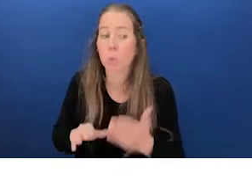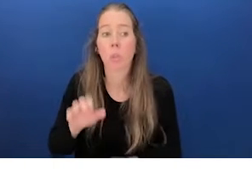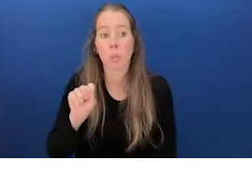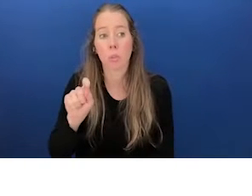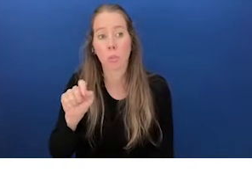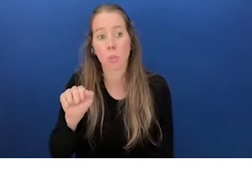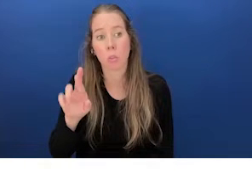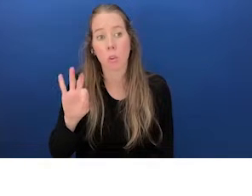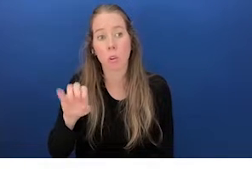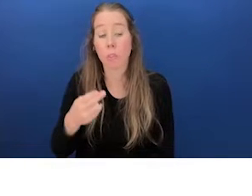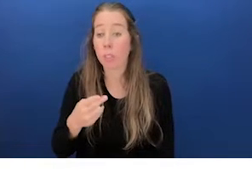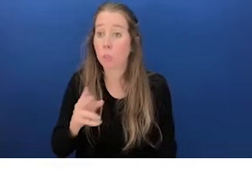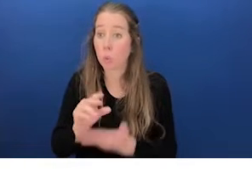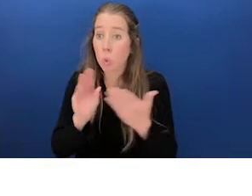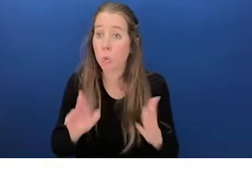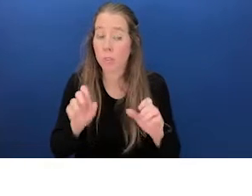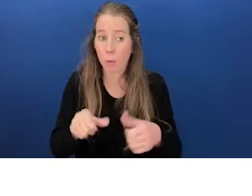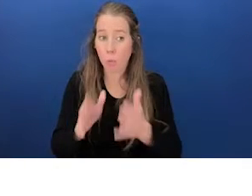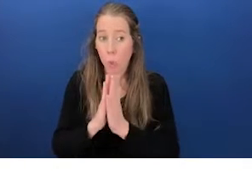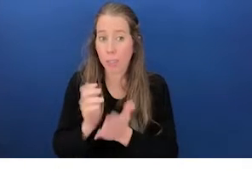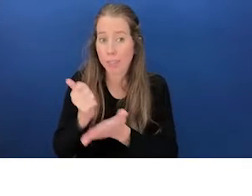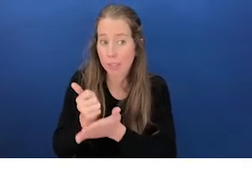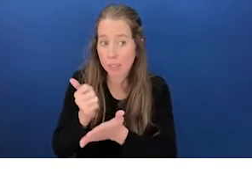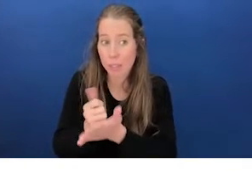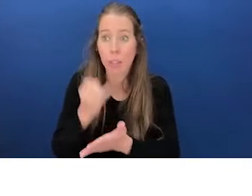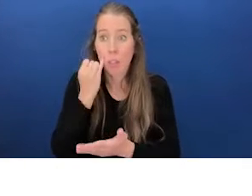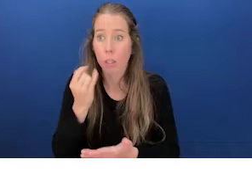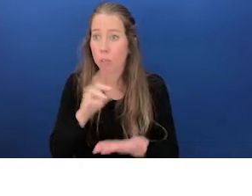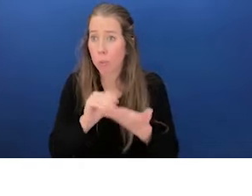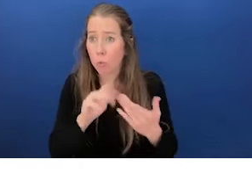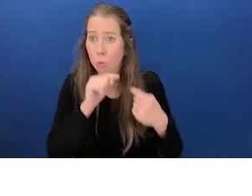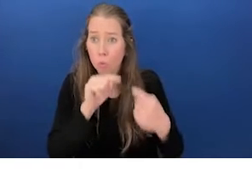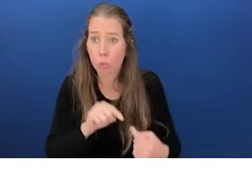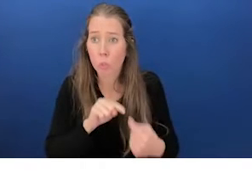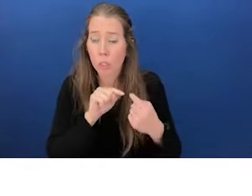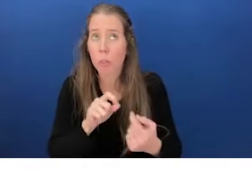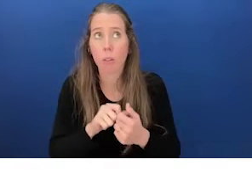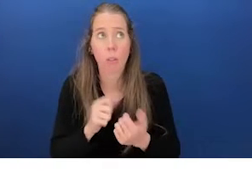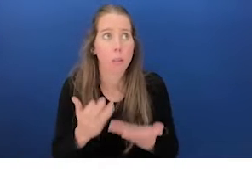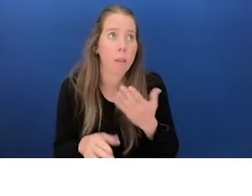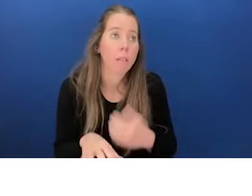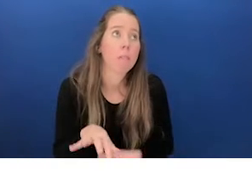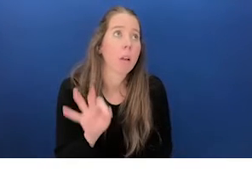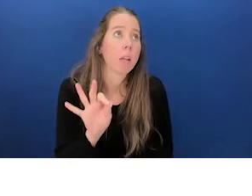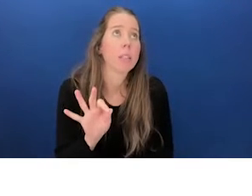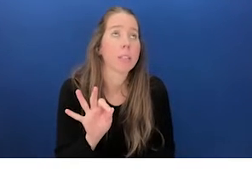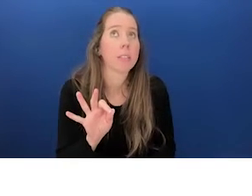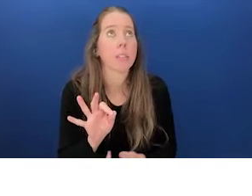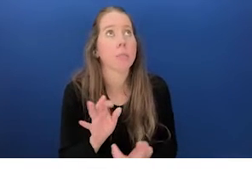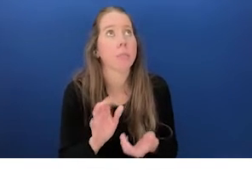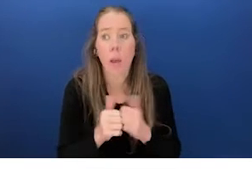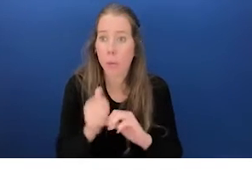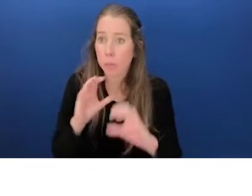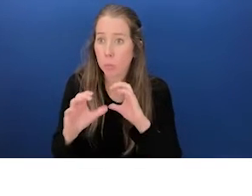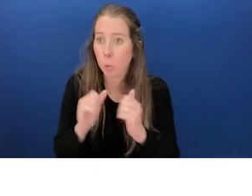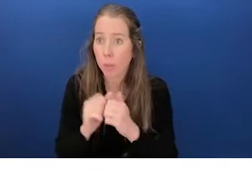can request assistance. If students are struggling with finding maybe a way to communicate with the counselor,